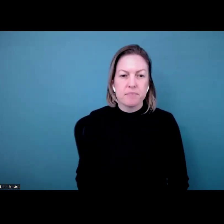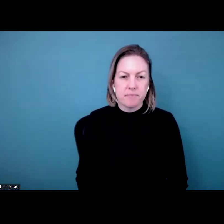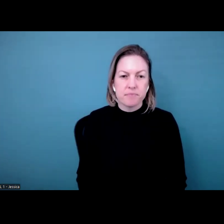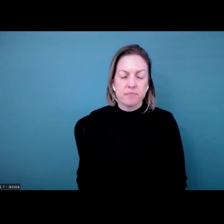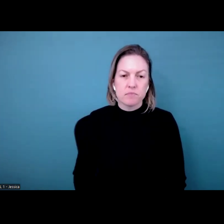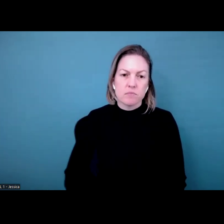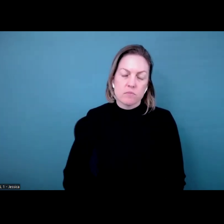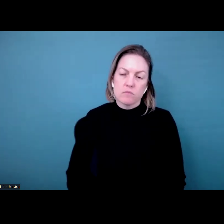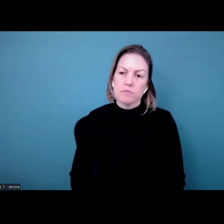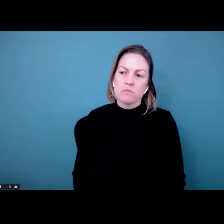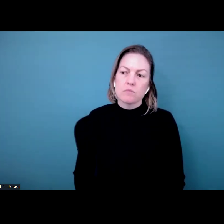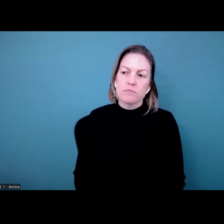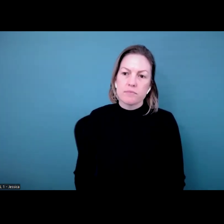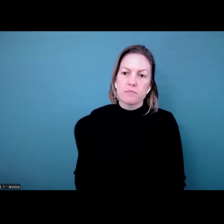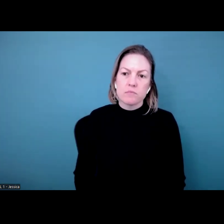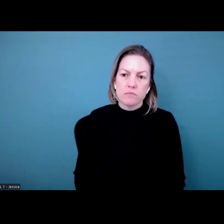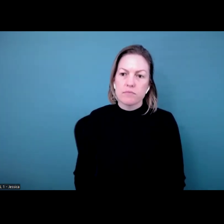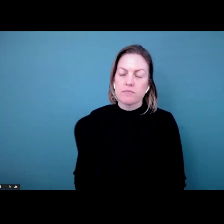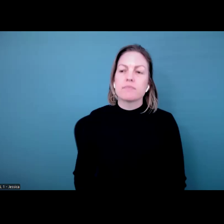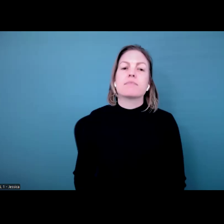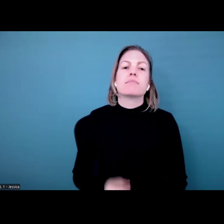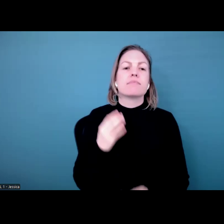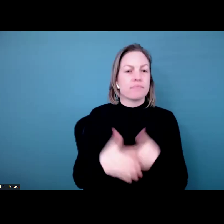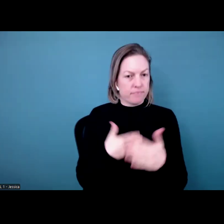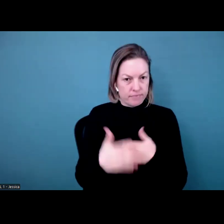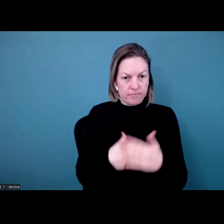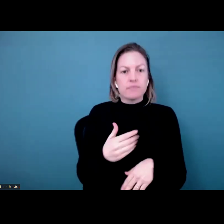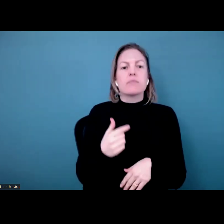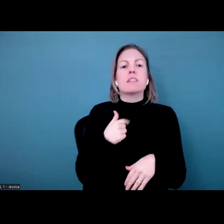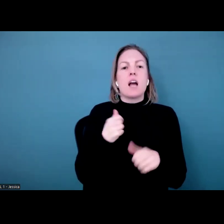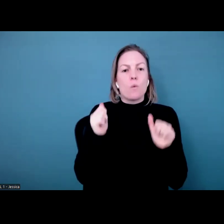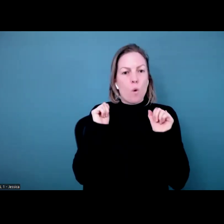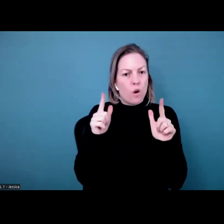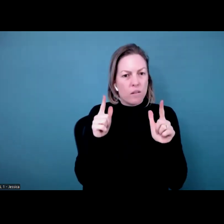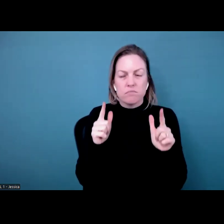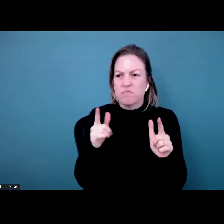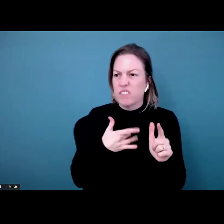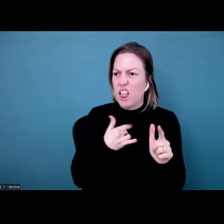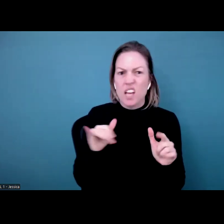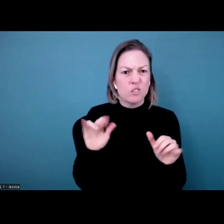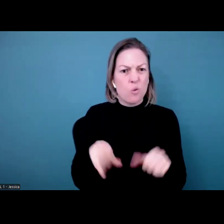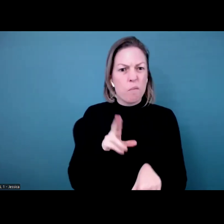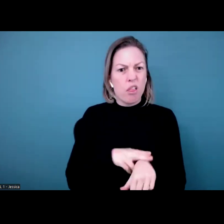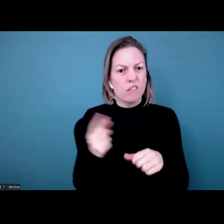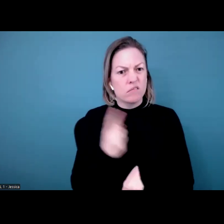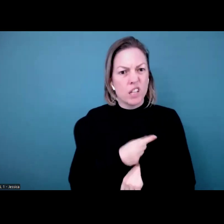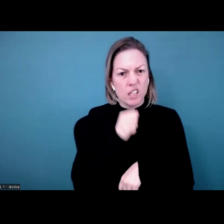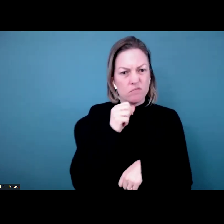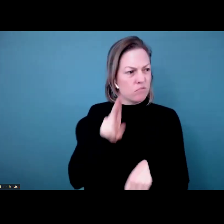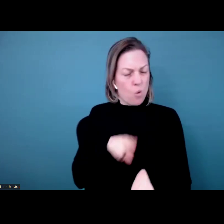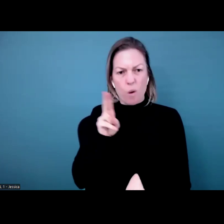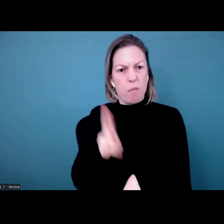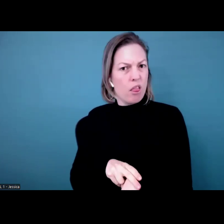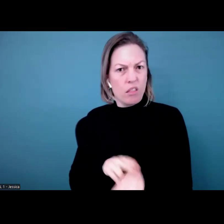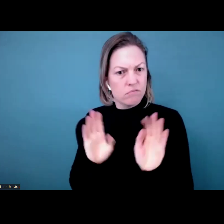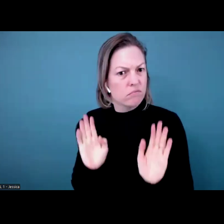And the fateful day came. I woke up. Like any other day. I didn't think anything unusual was going to happen that